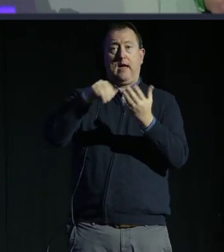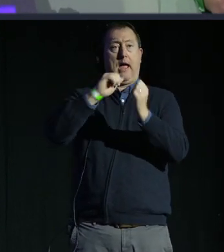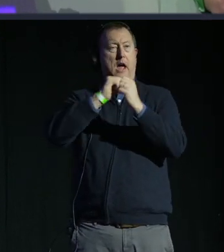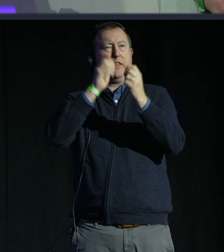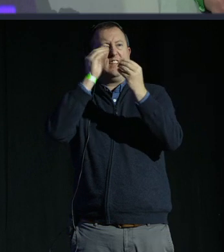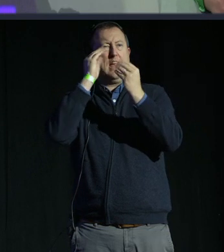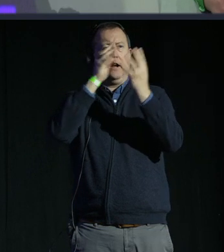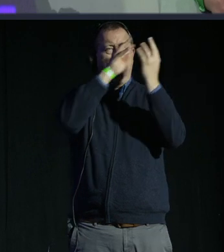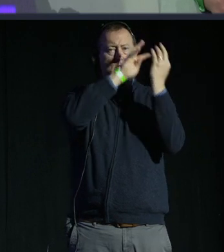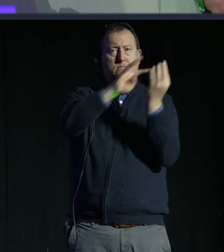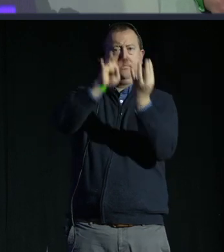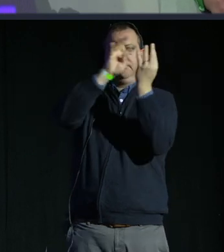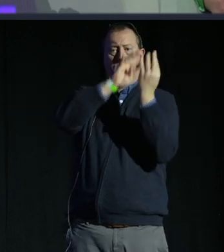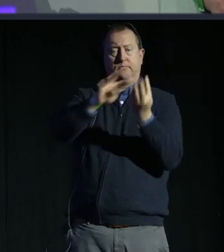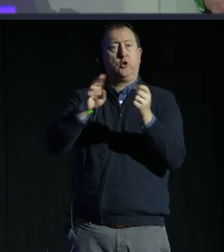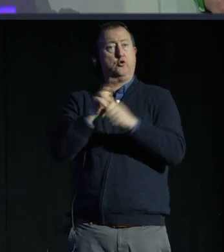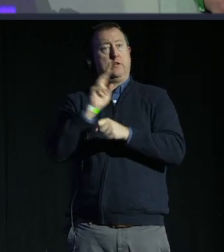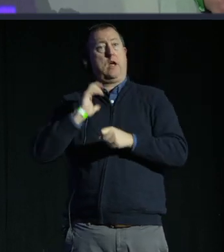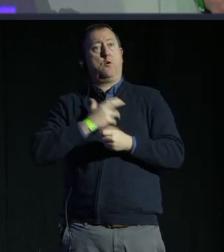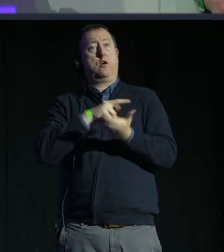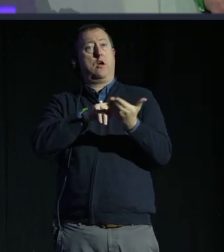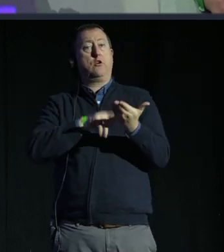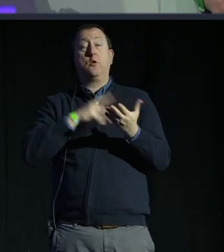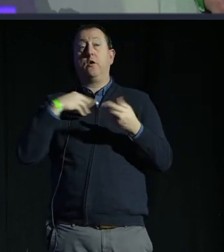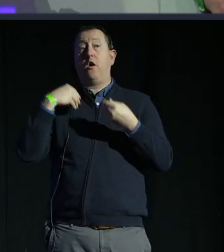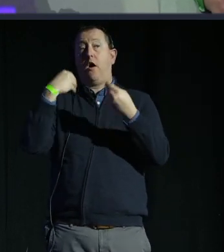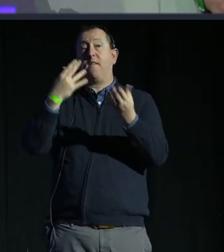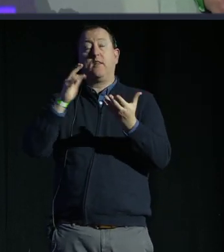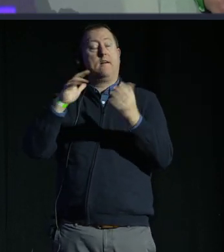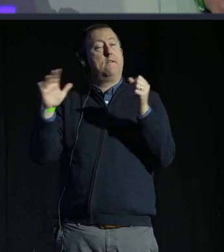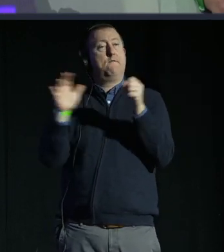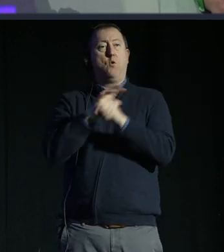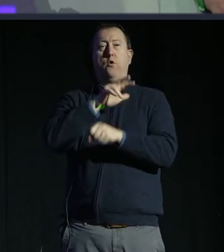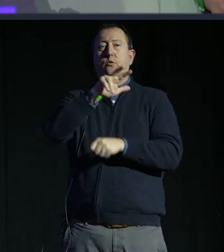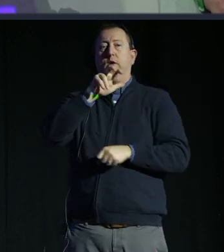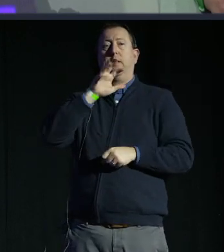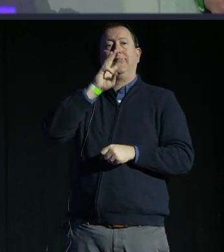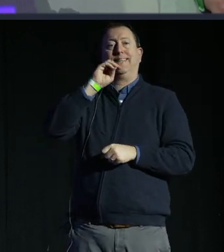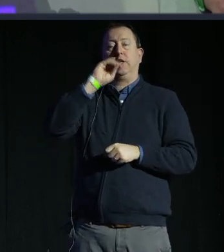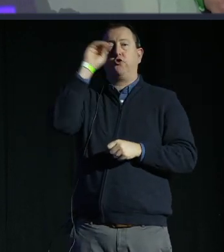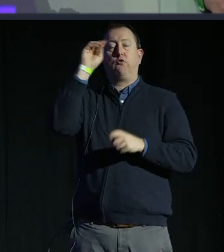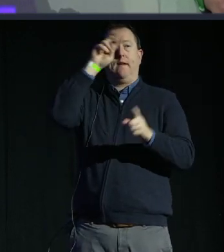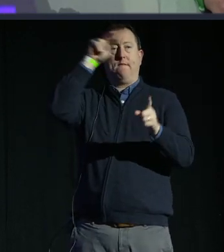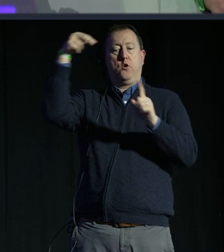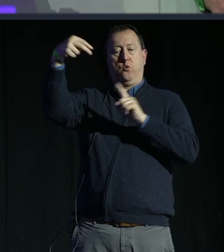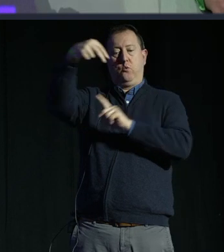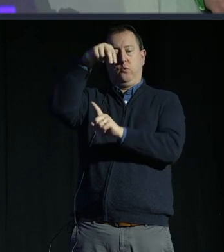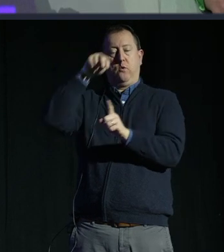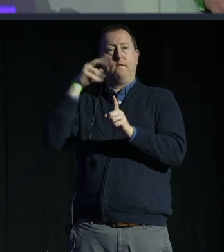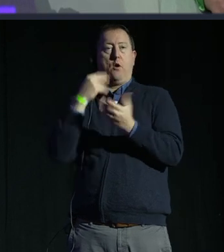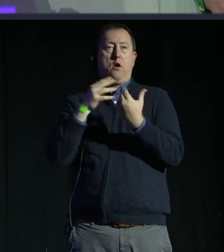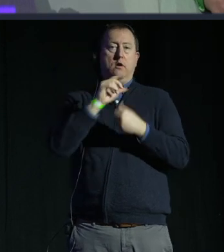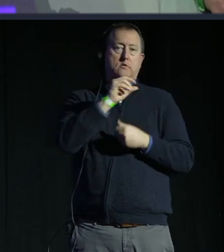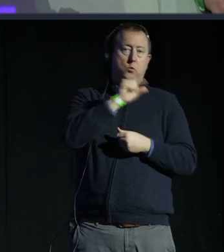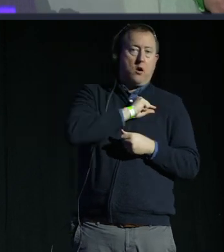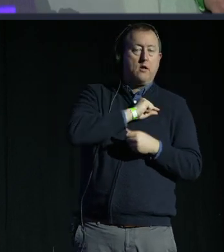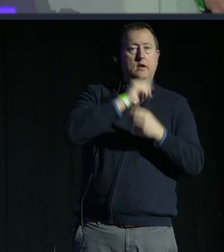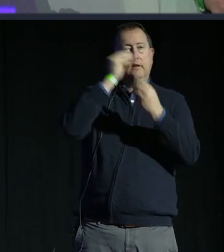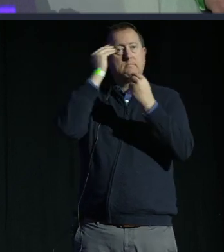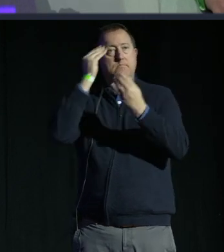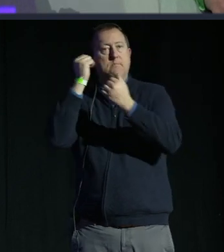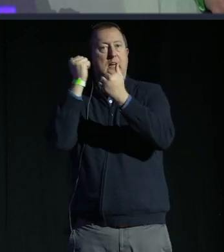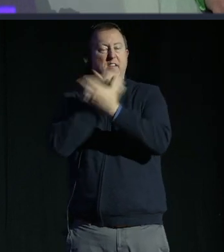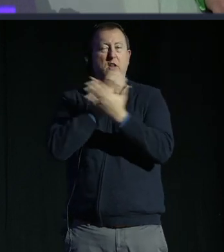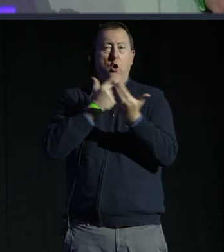data contracts, offering a 360-degree view of data quality, catalog, all of our different